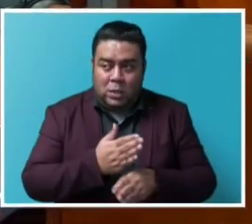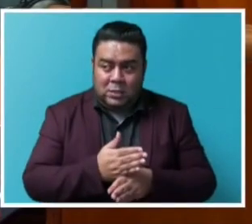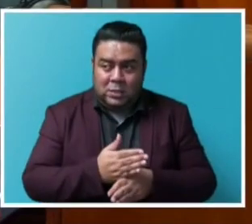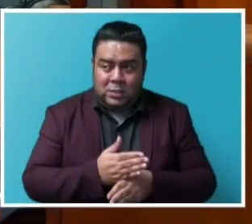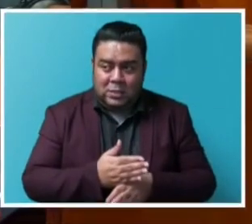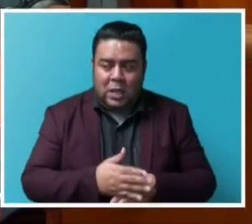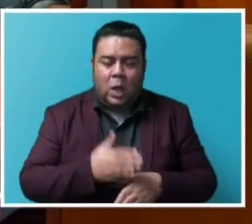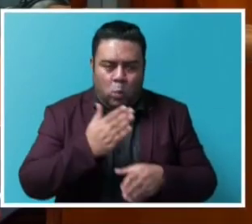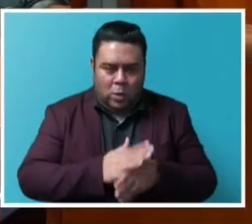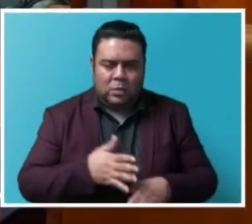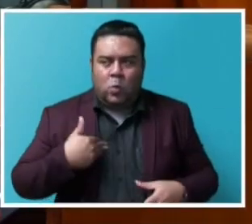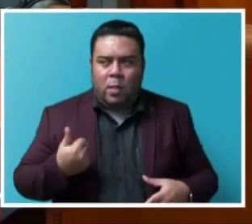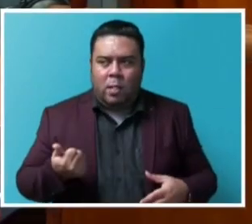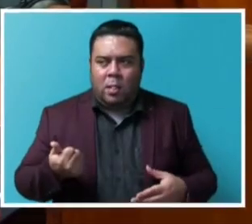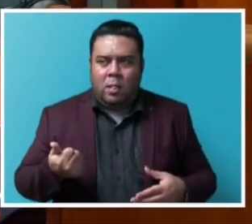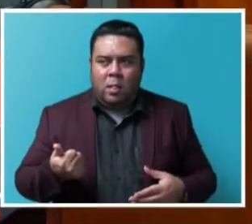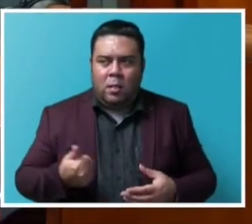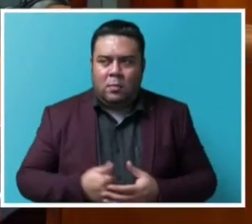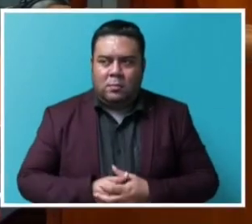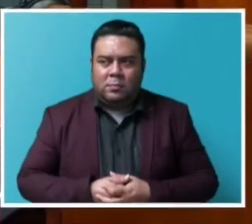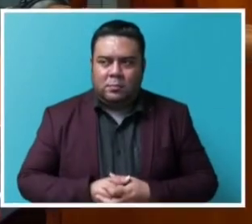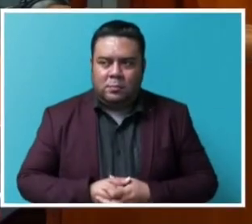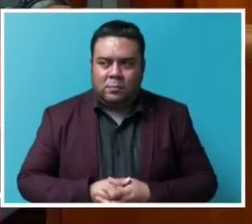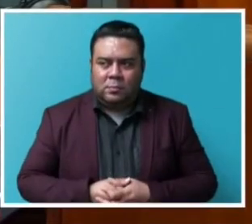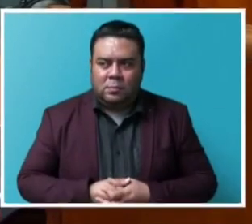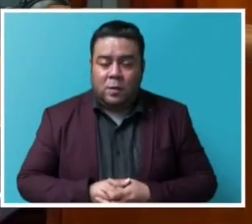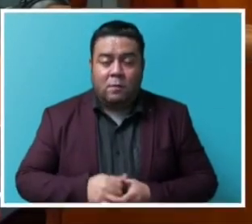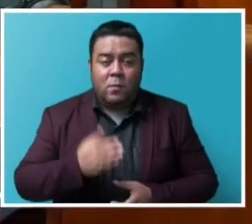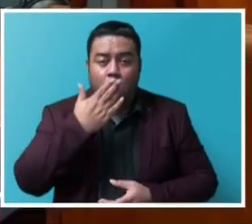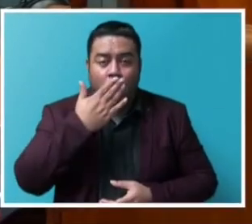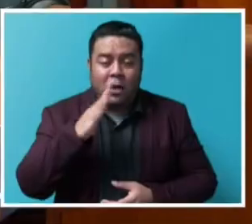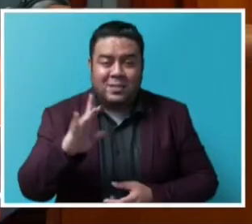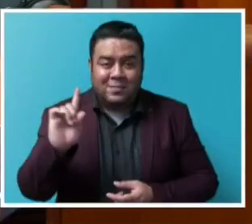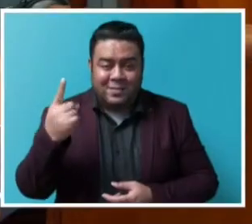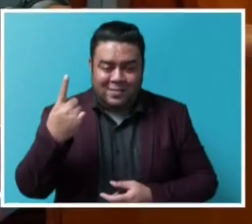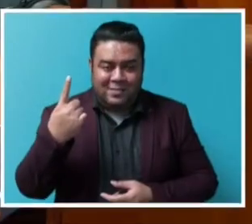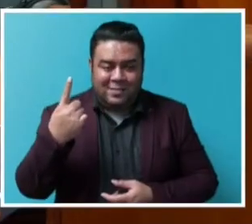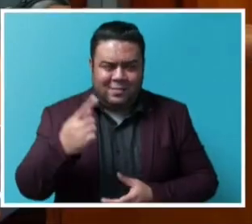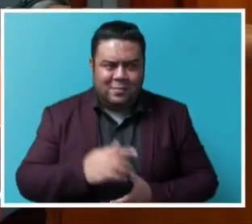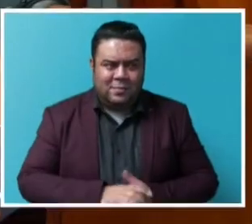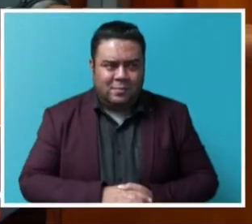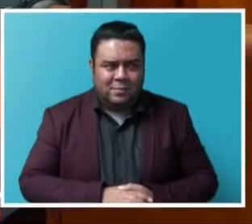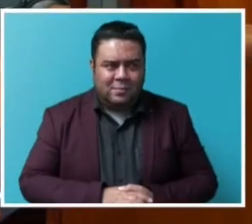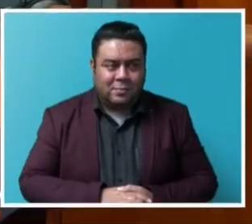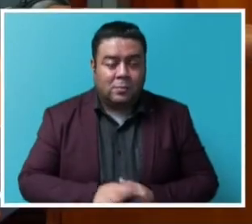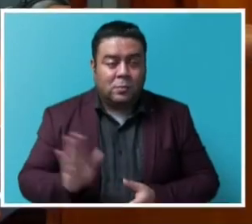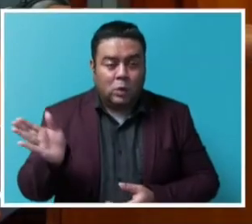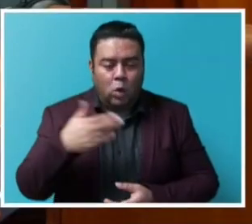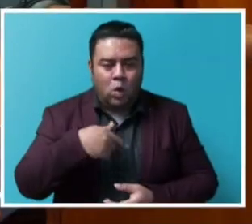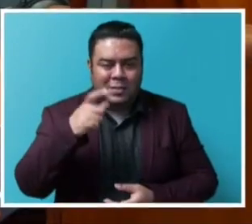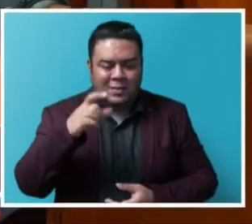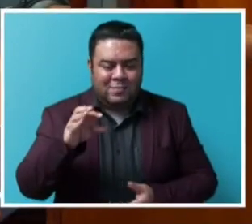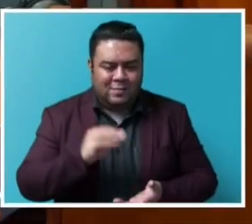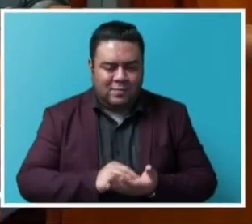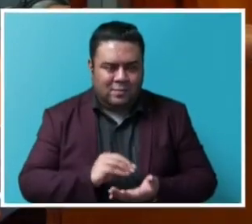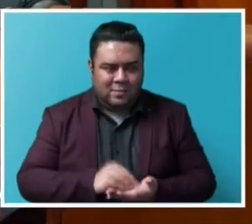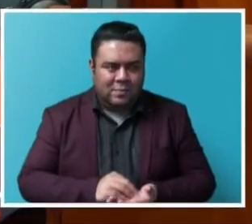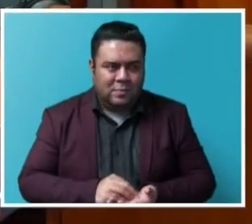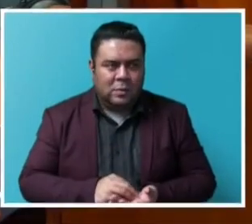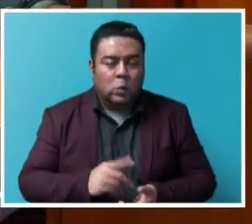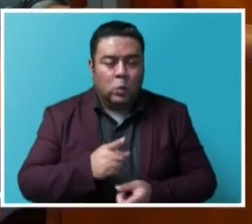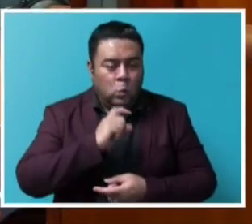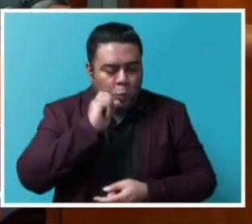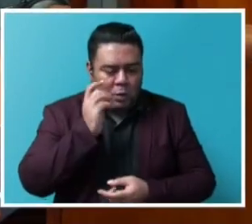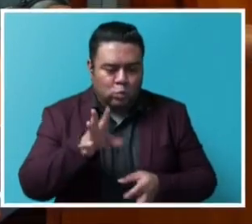and works well. From August the 1st, Mr. Speaker, sir, all civil servants will receive